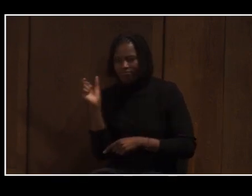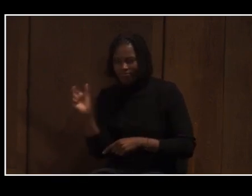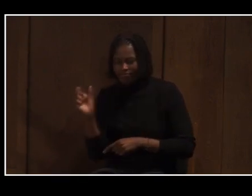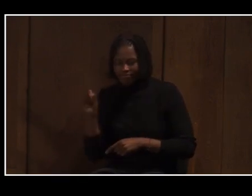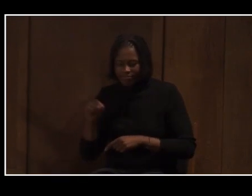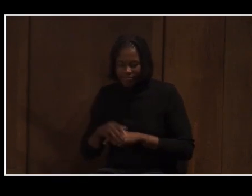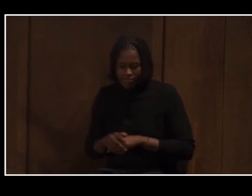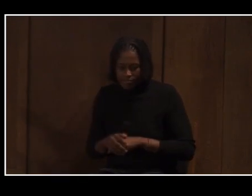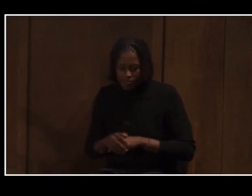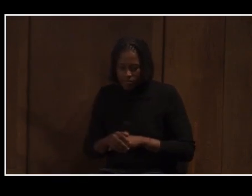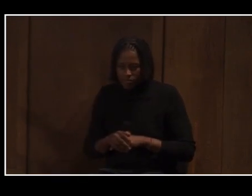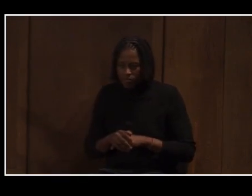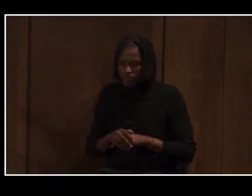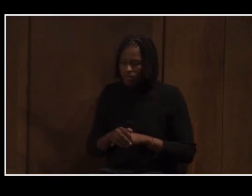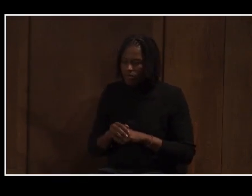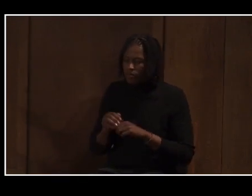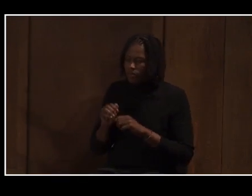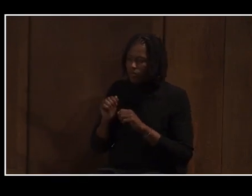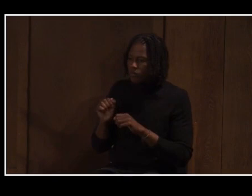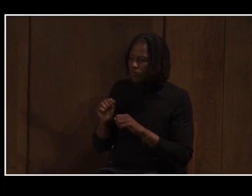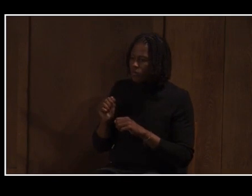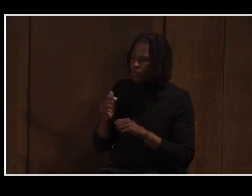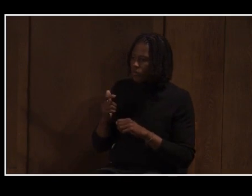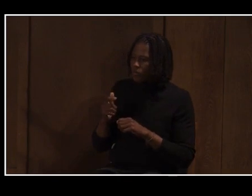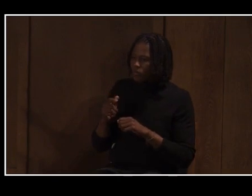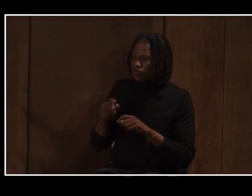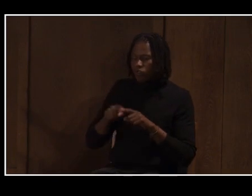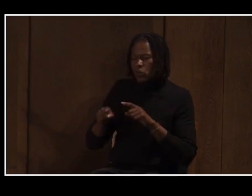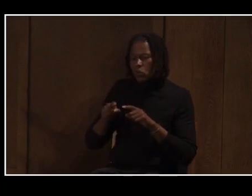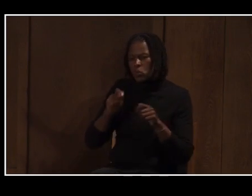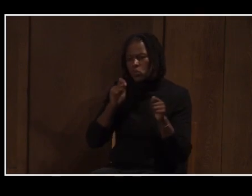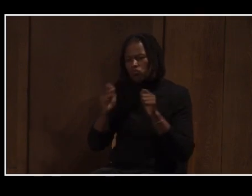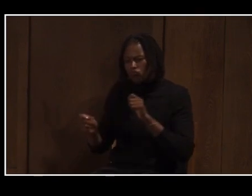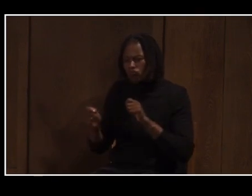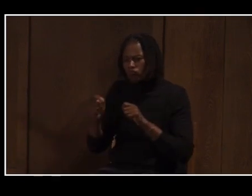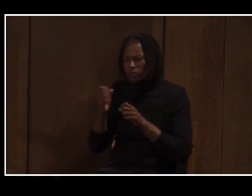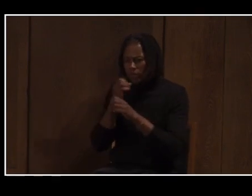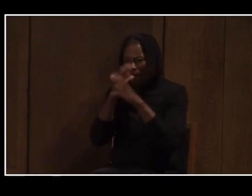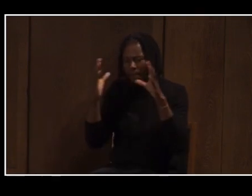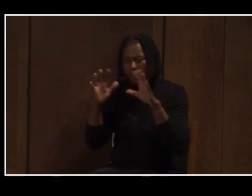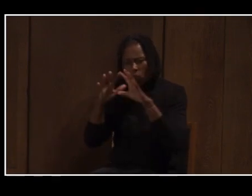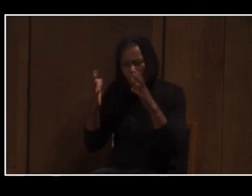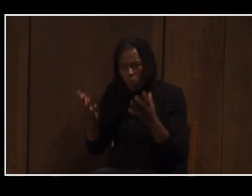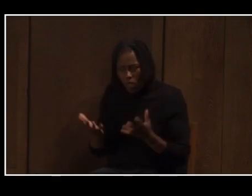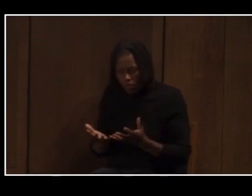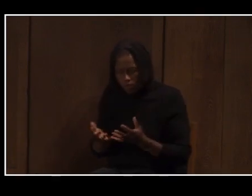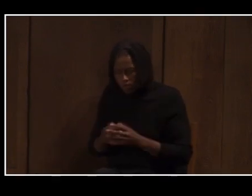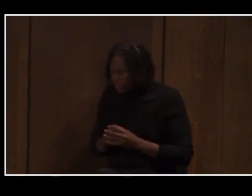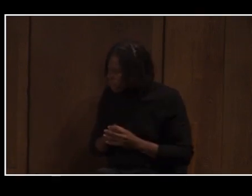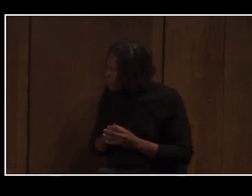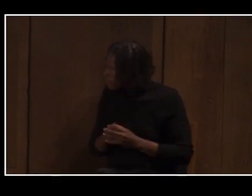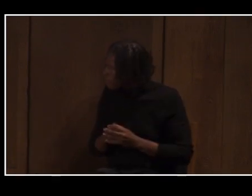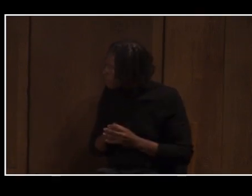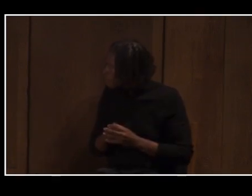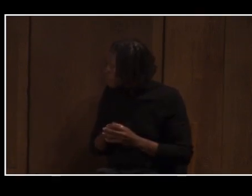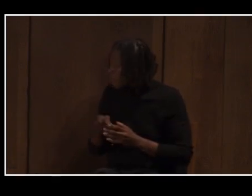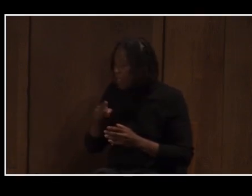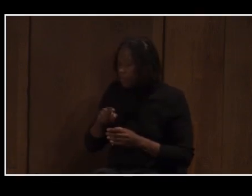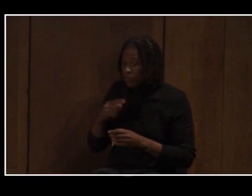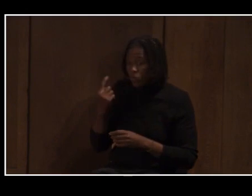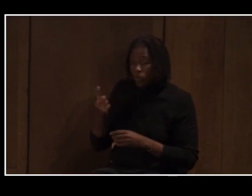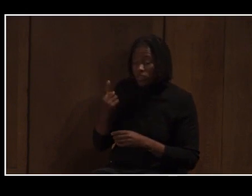Again, your work is about reimagining and building a resourceful and community initiative, and on top of that, you are a